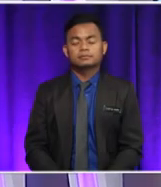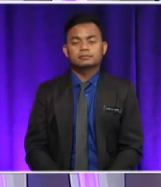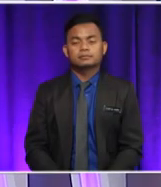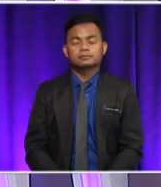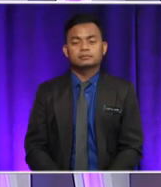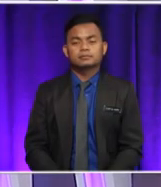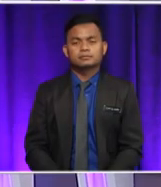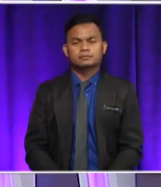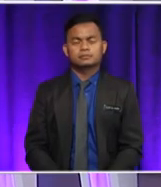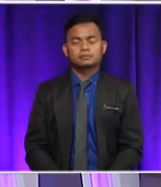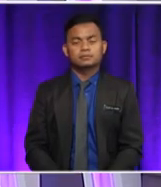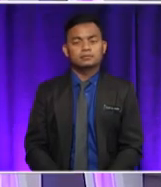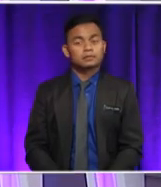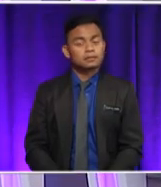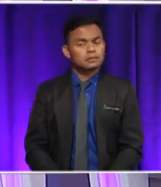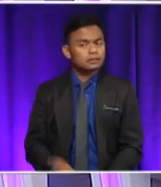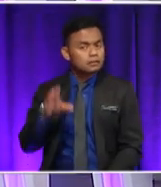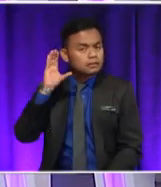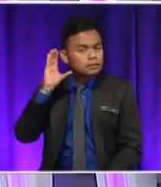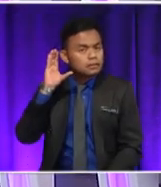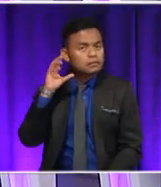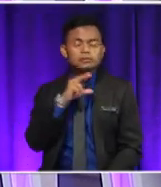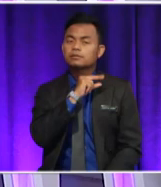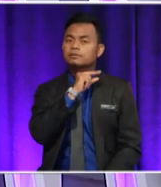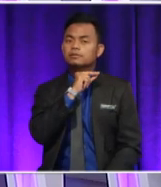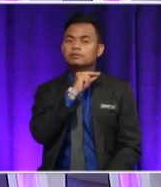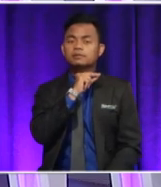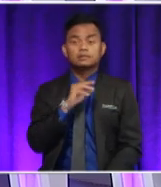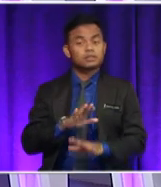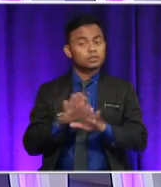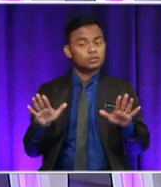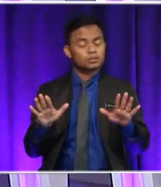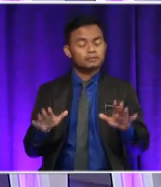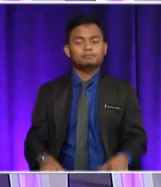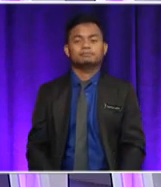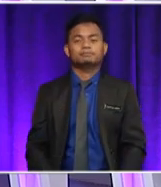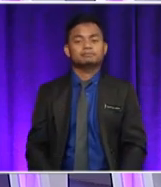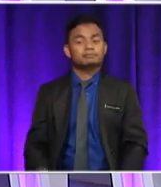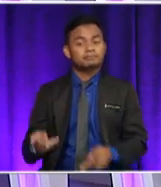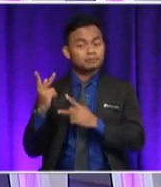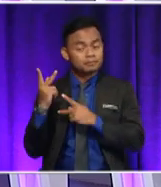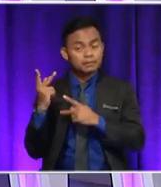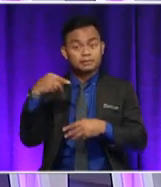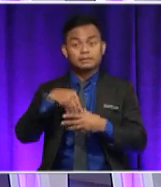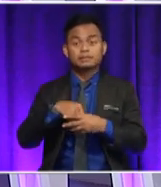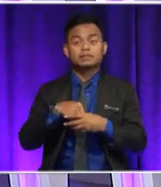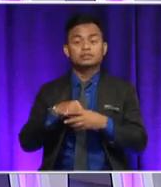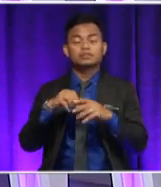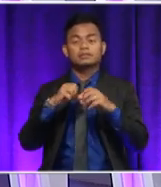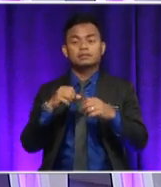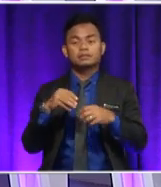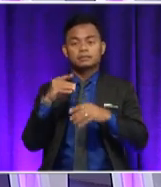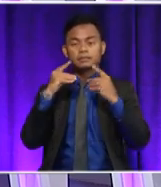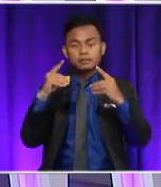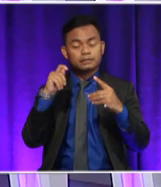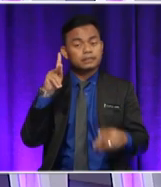Do I hear insects? No. Do I hear sound of birds? No, of course not. I'm back in the studio right now and you are watching